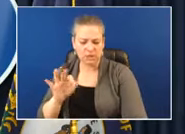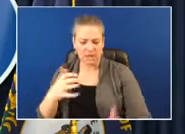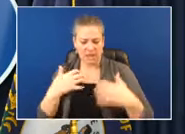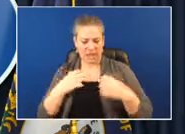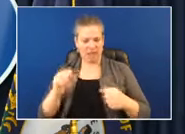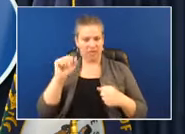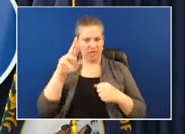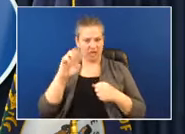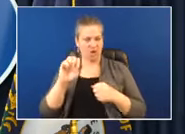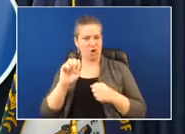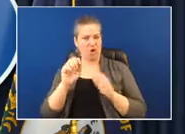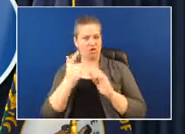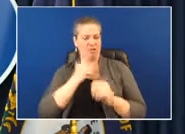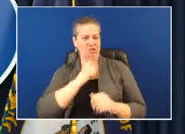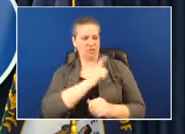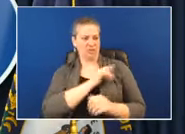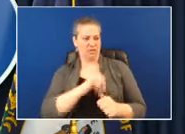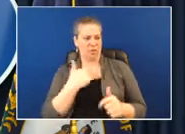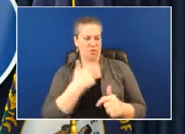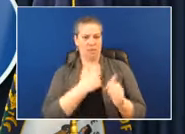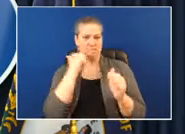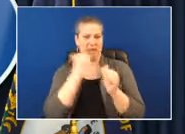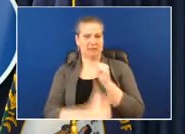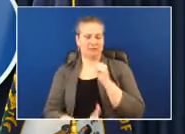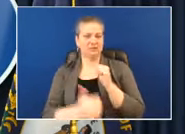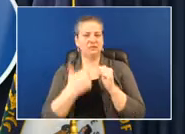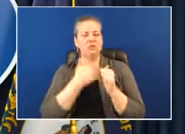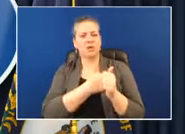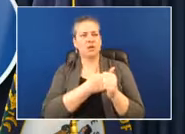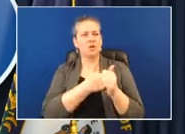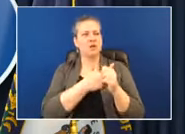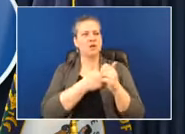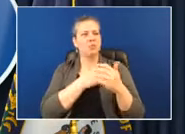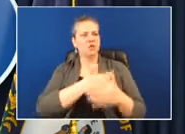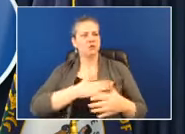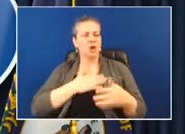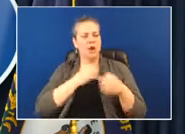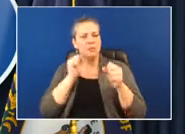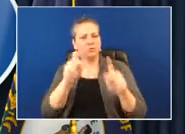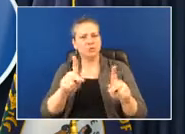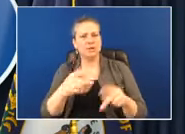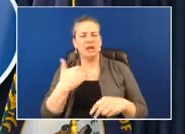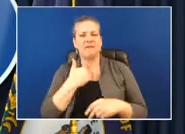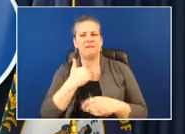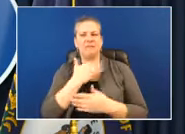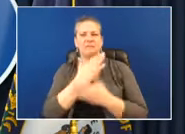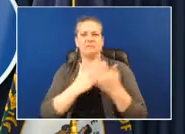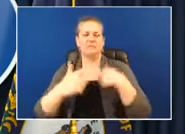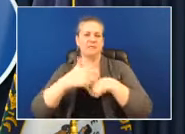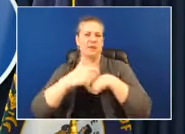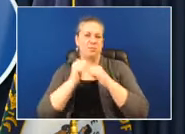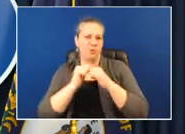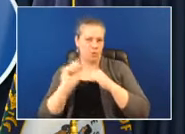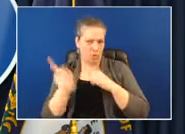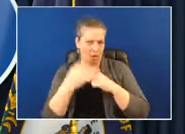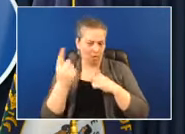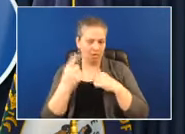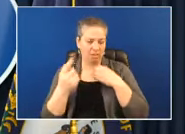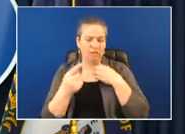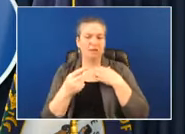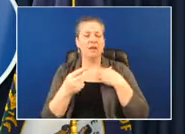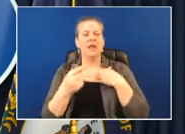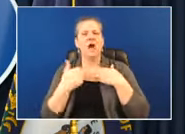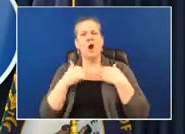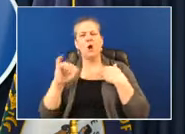pass. So I just appreciate the opportunity to have a few moments with you. I also want